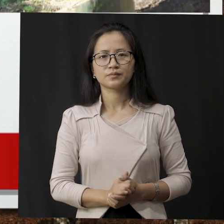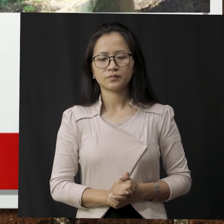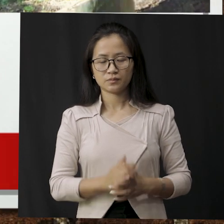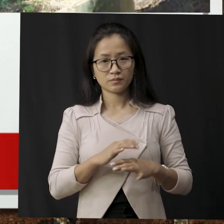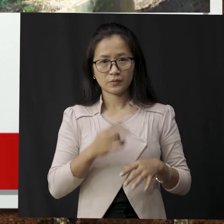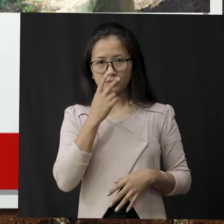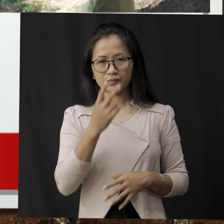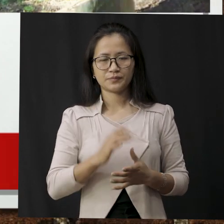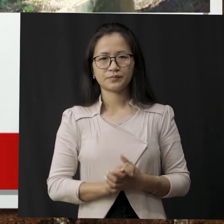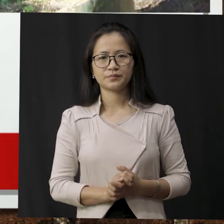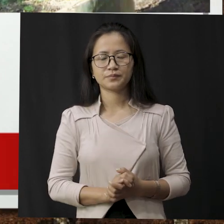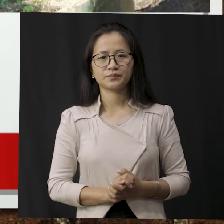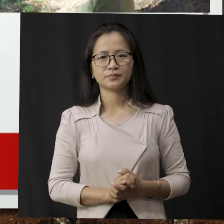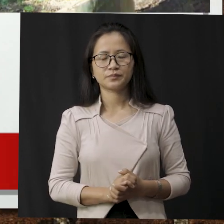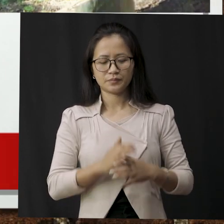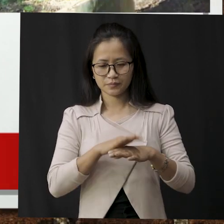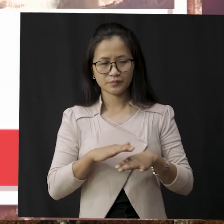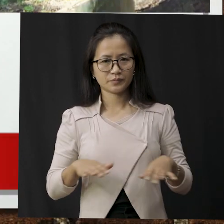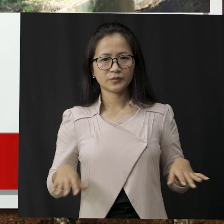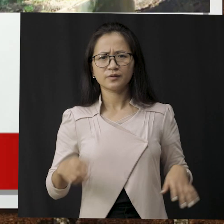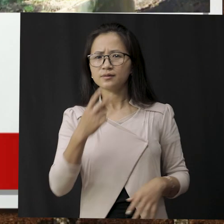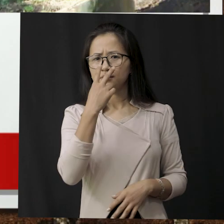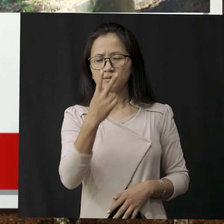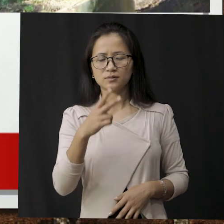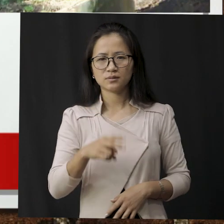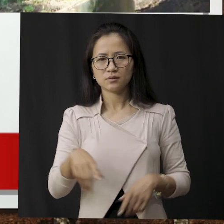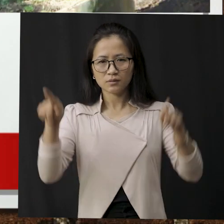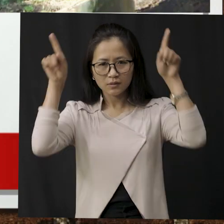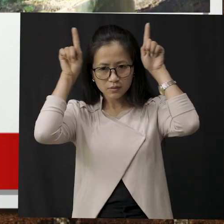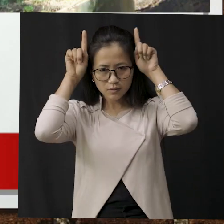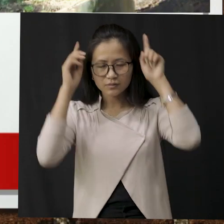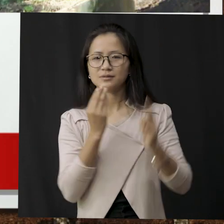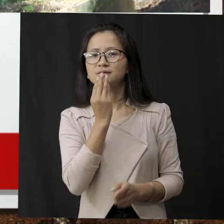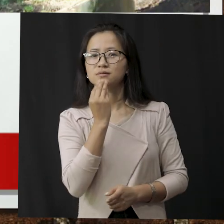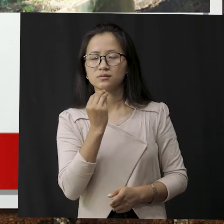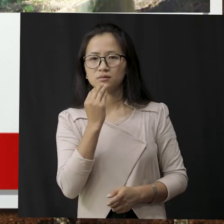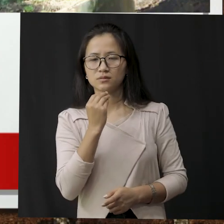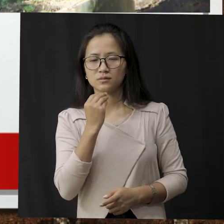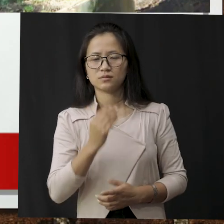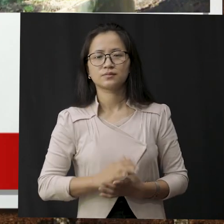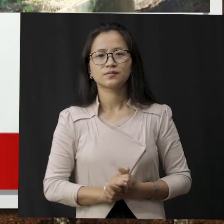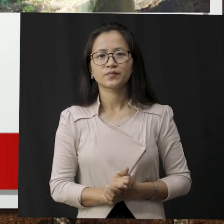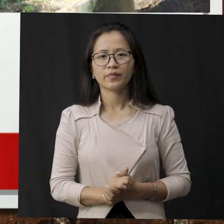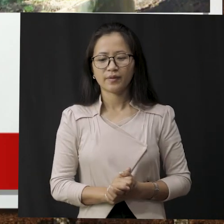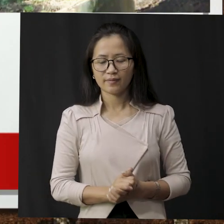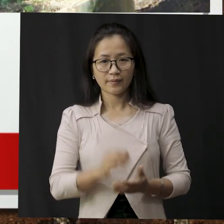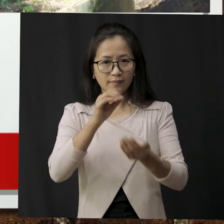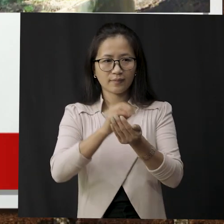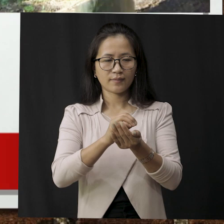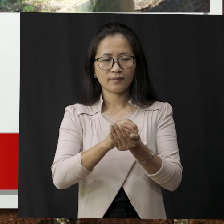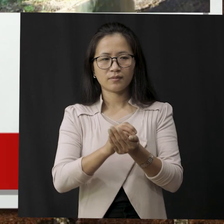Now students, here we see cows and goats. So cows and goats, they are